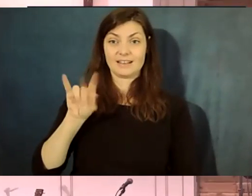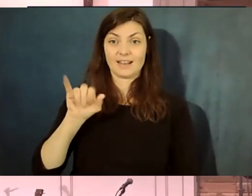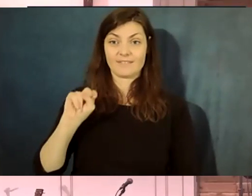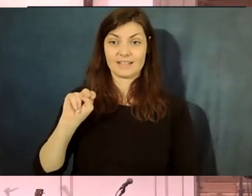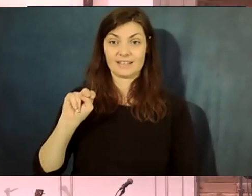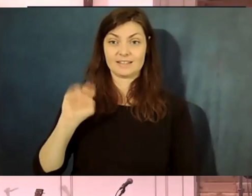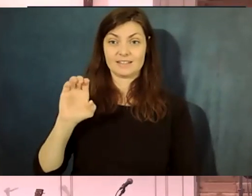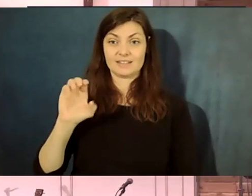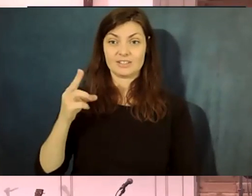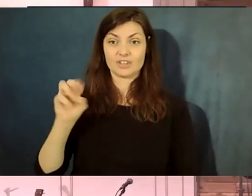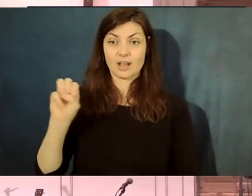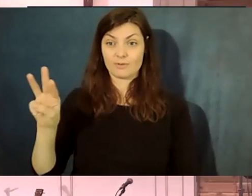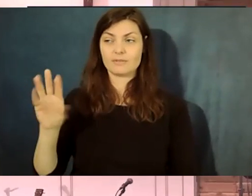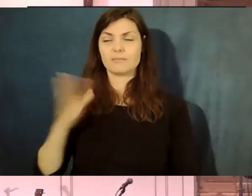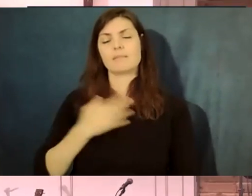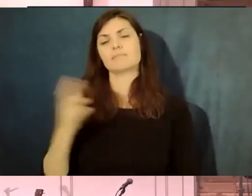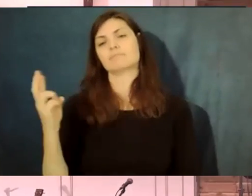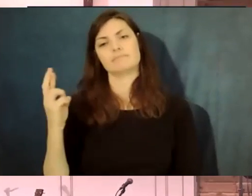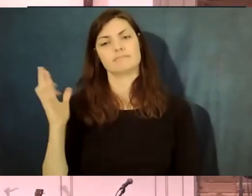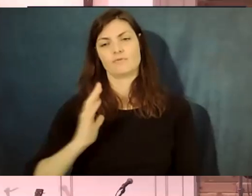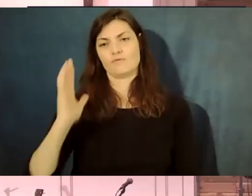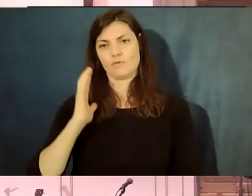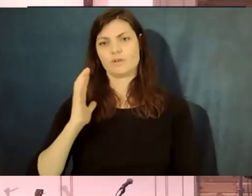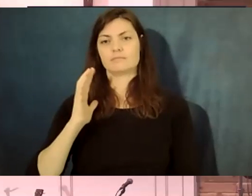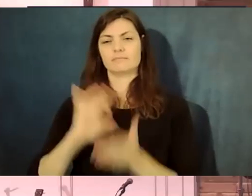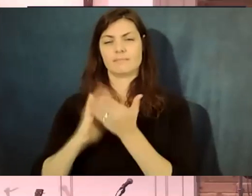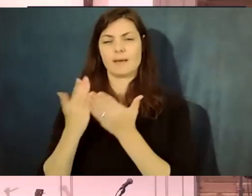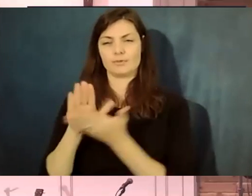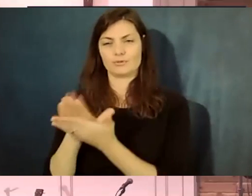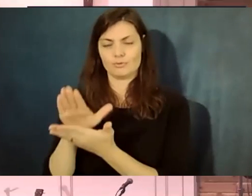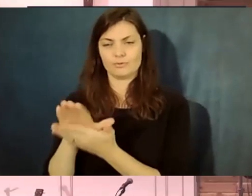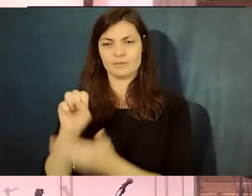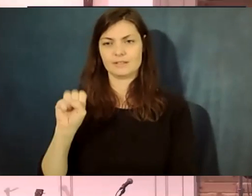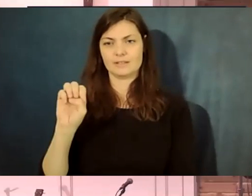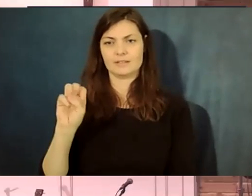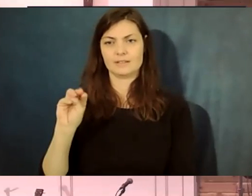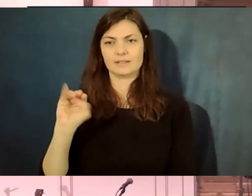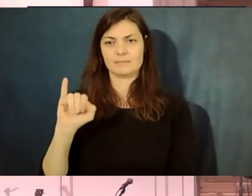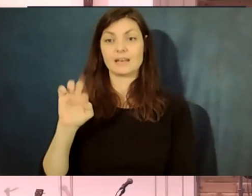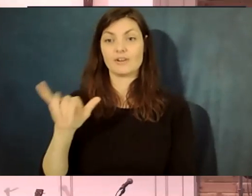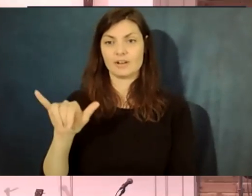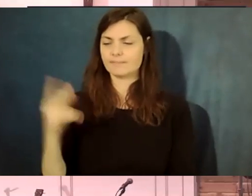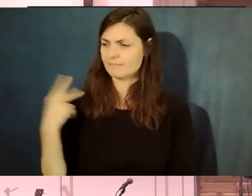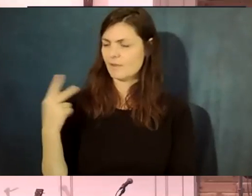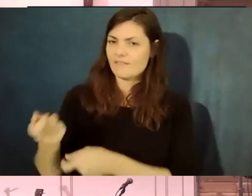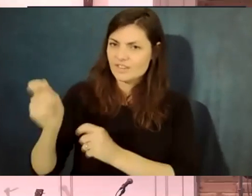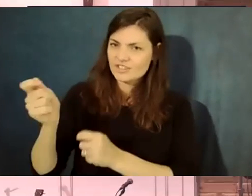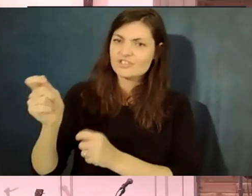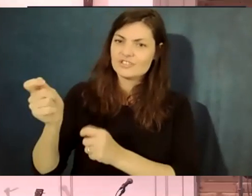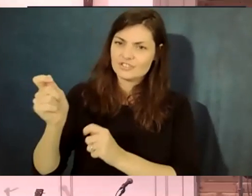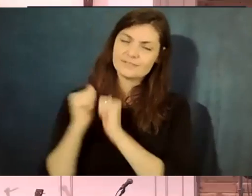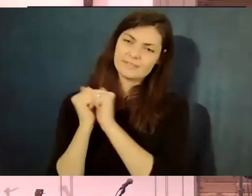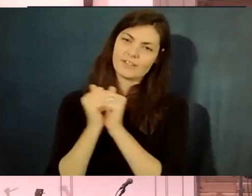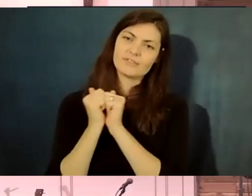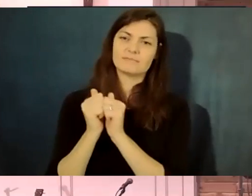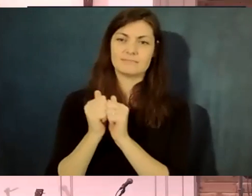He was my best friend while I was in seminary, and we used to go fishing together because we both liked to fish, and And I remember the first time we went fishing,